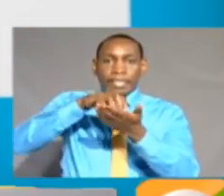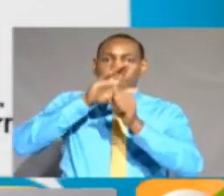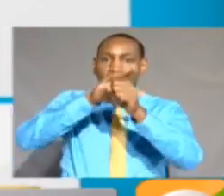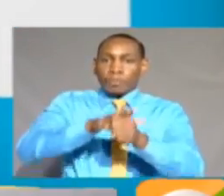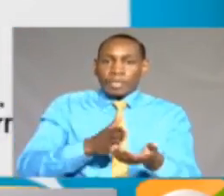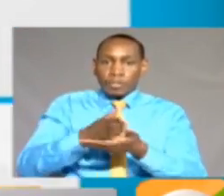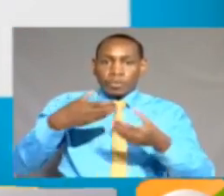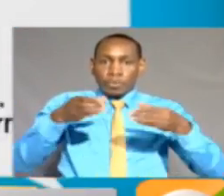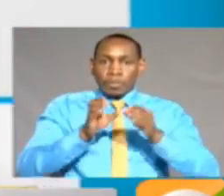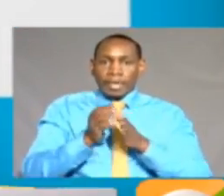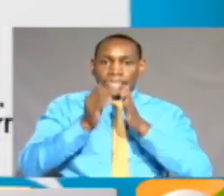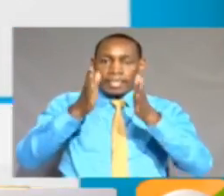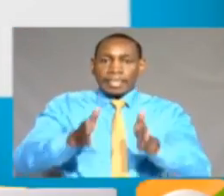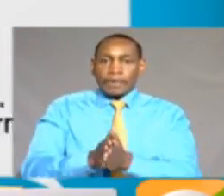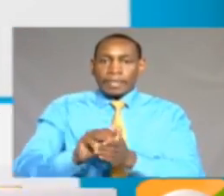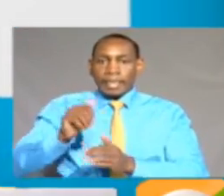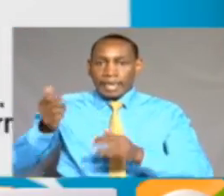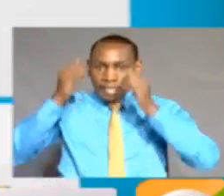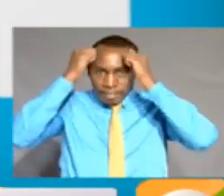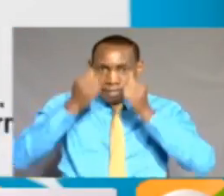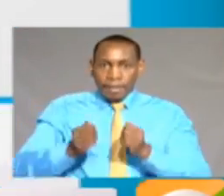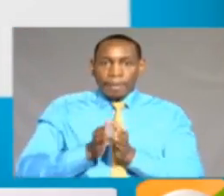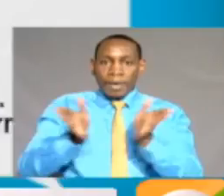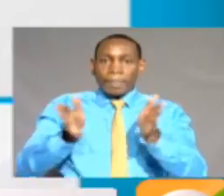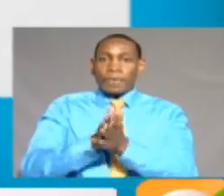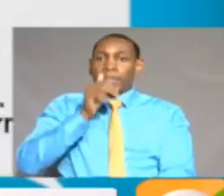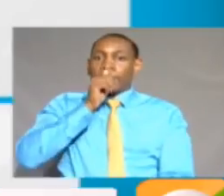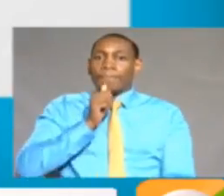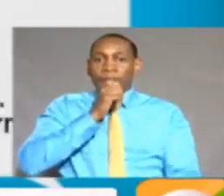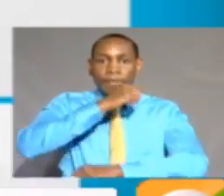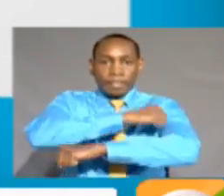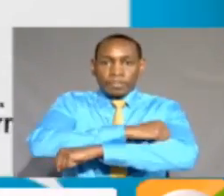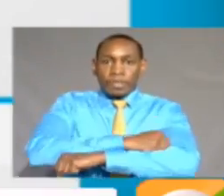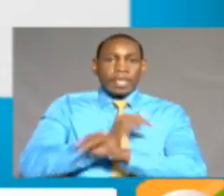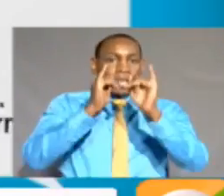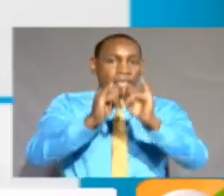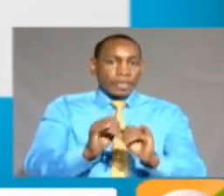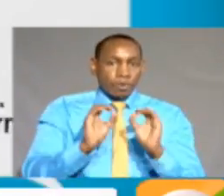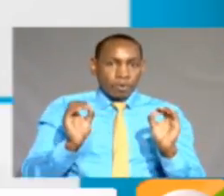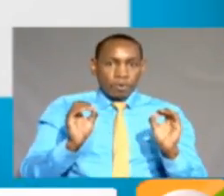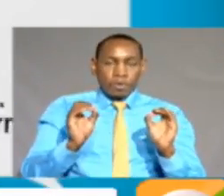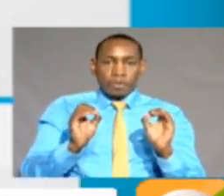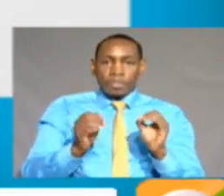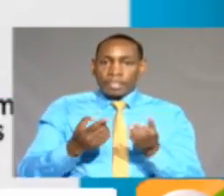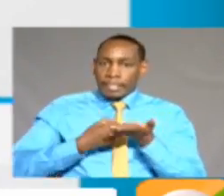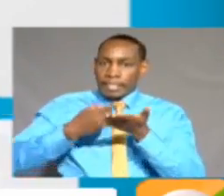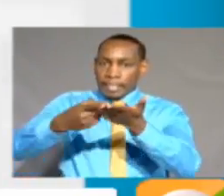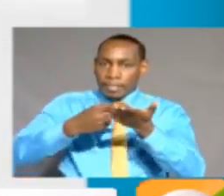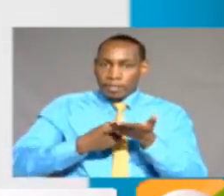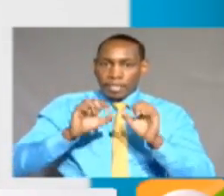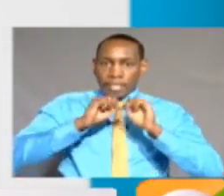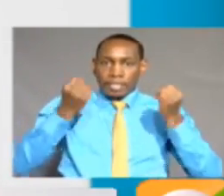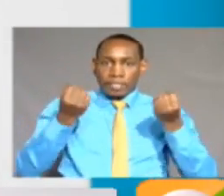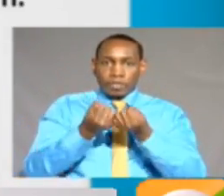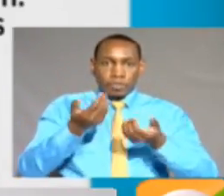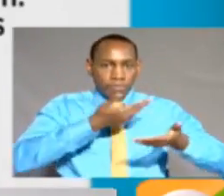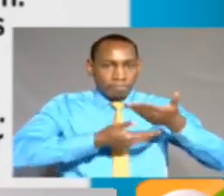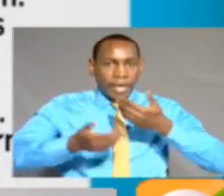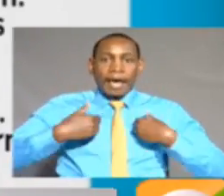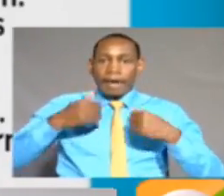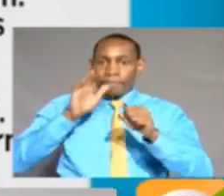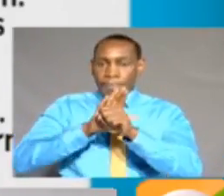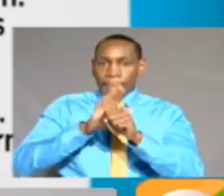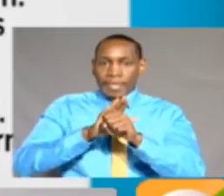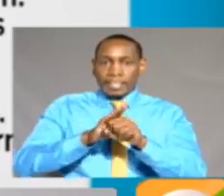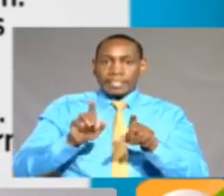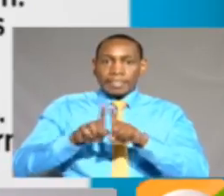by prefects and senior students in public and private schools are not new. The conversation in social circles has many